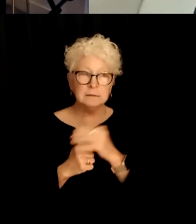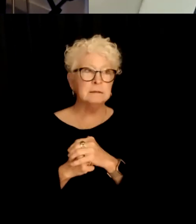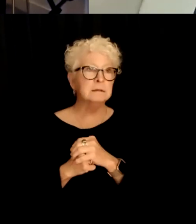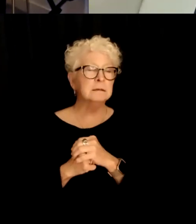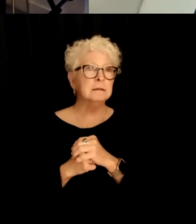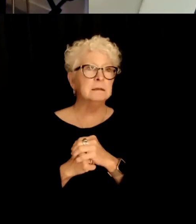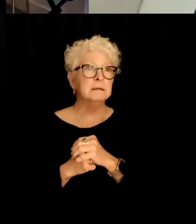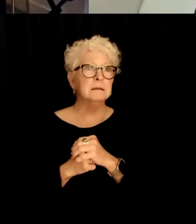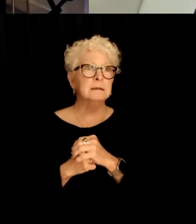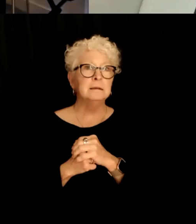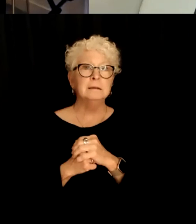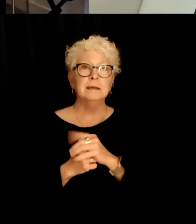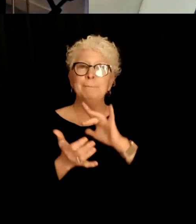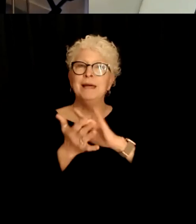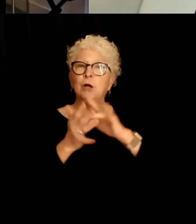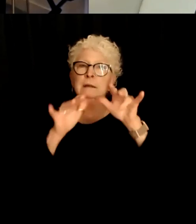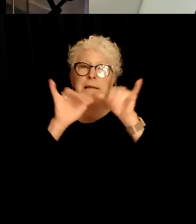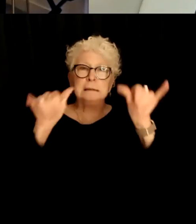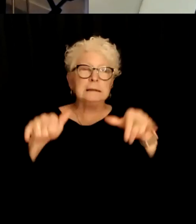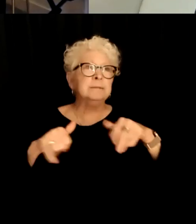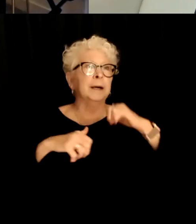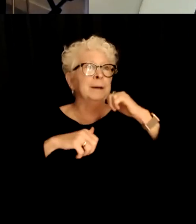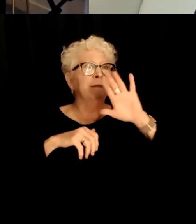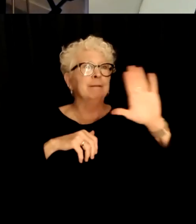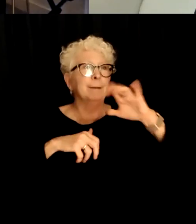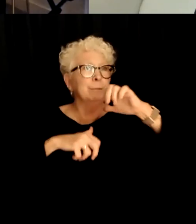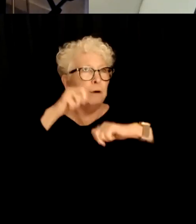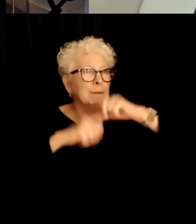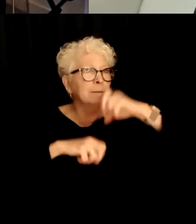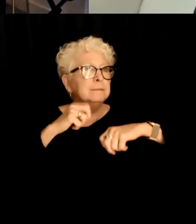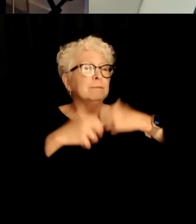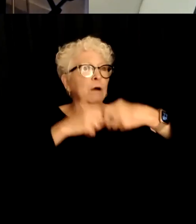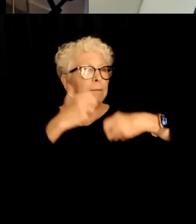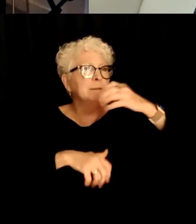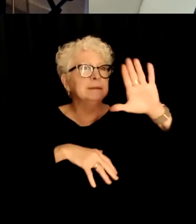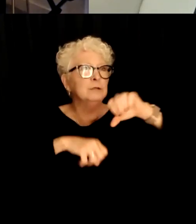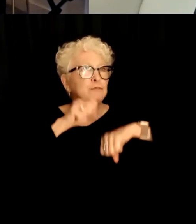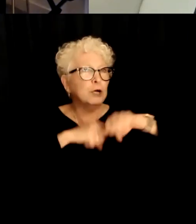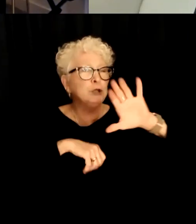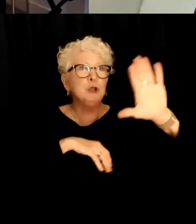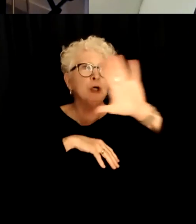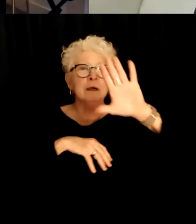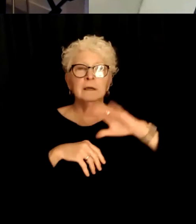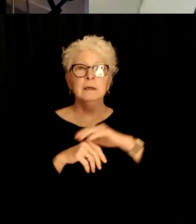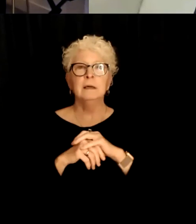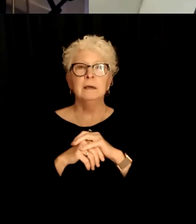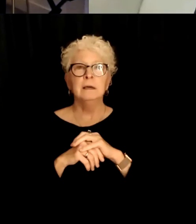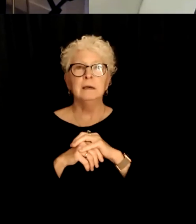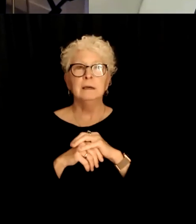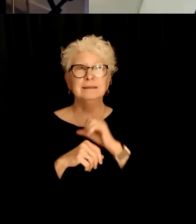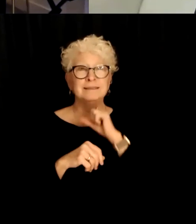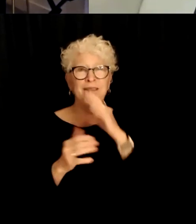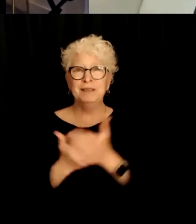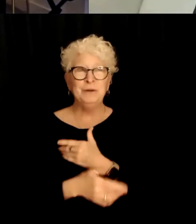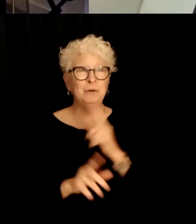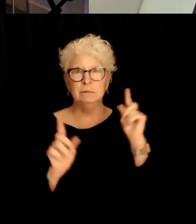structural problems in medicine and the communities that were here before. And I actually don't think that kind of envisioning is